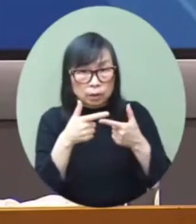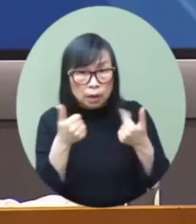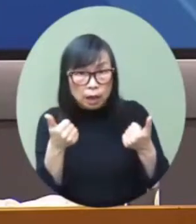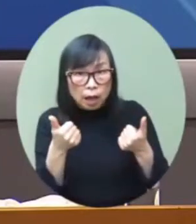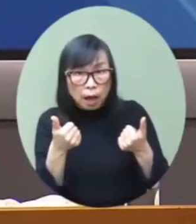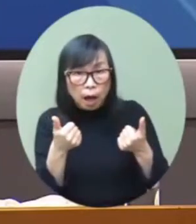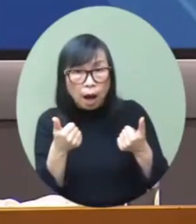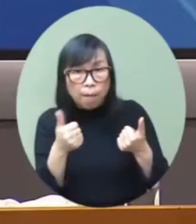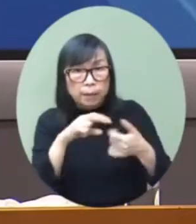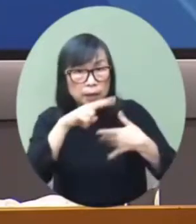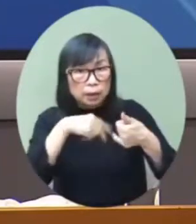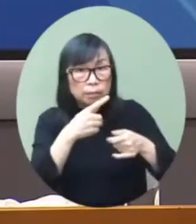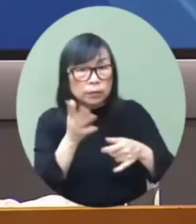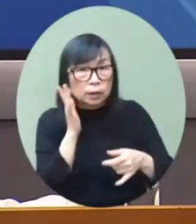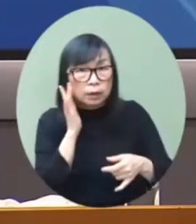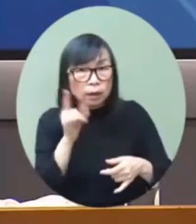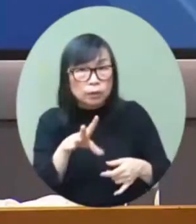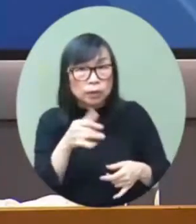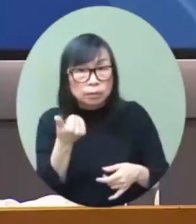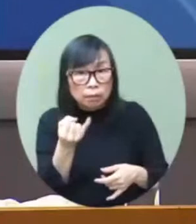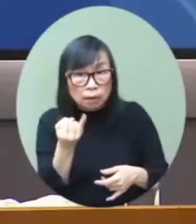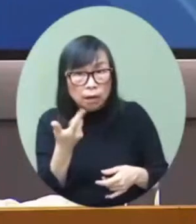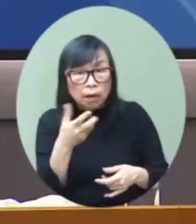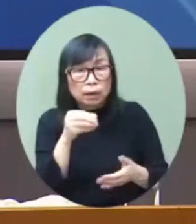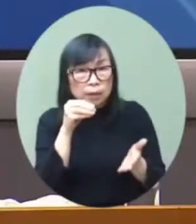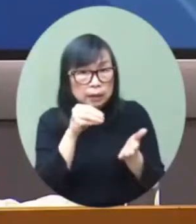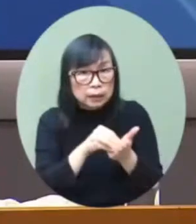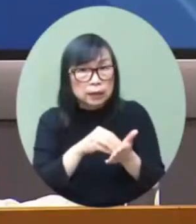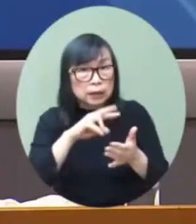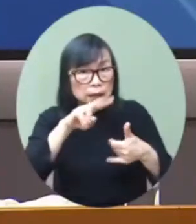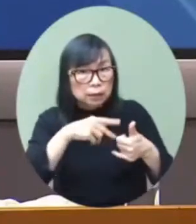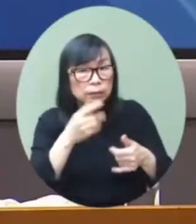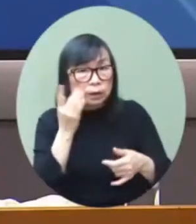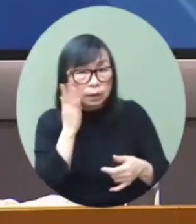While our requirements on the hotels, whether are suitable